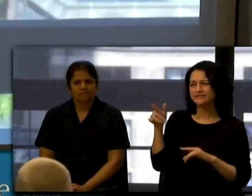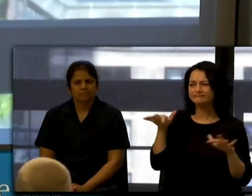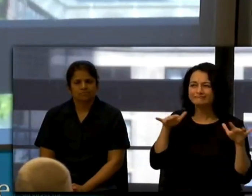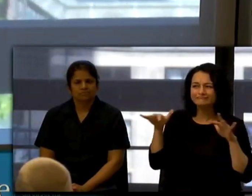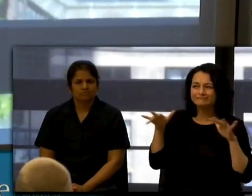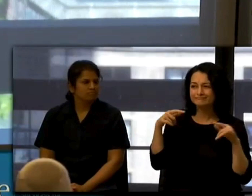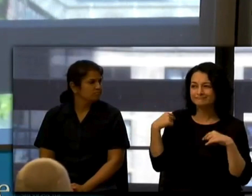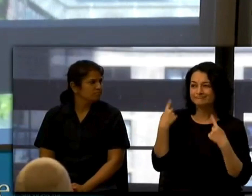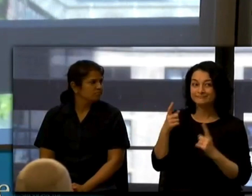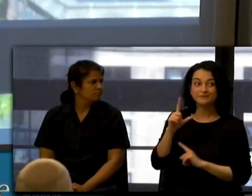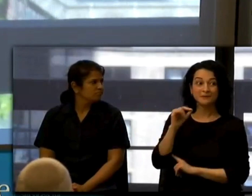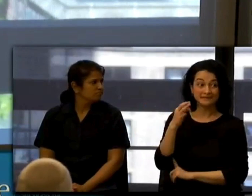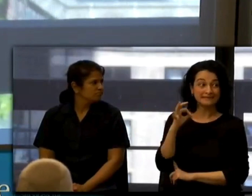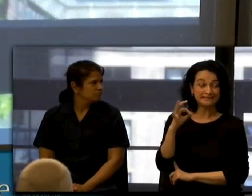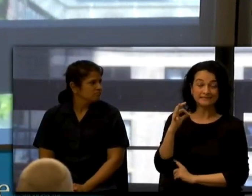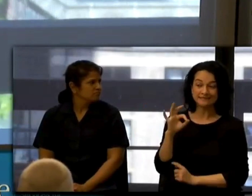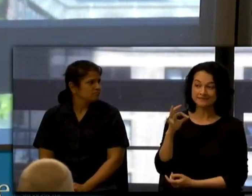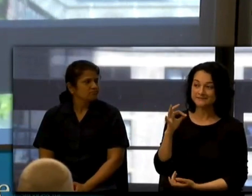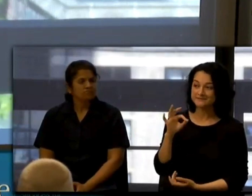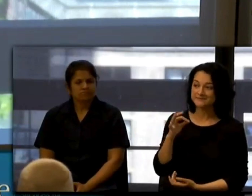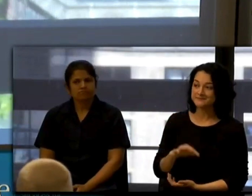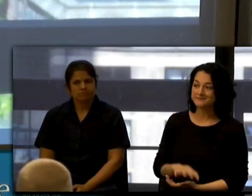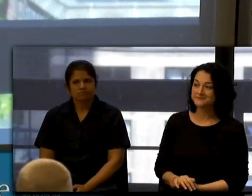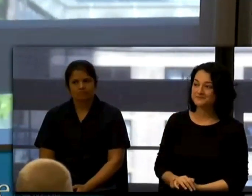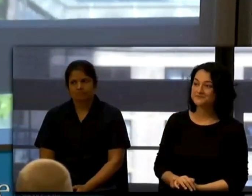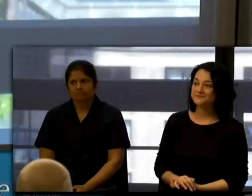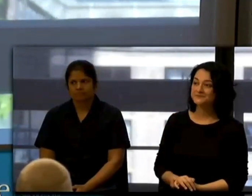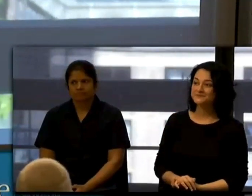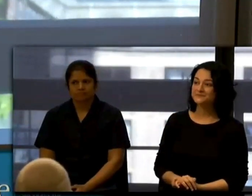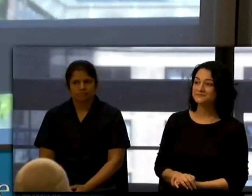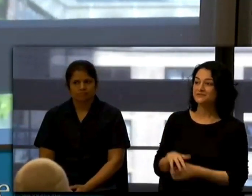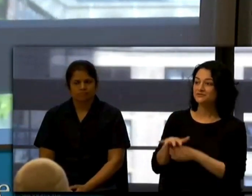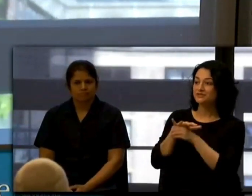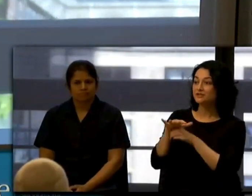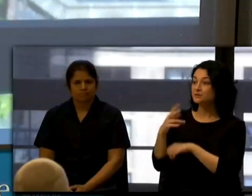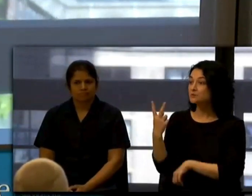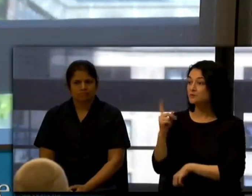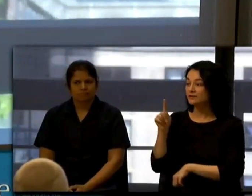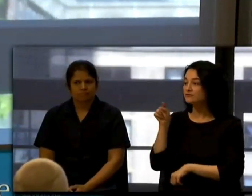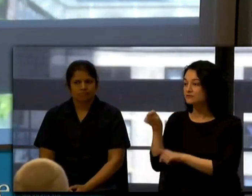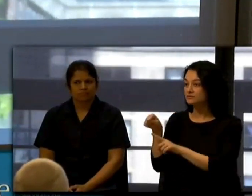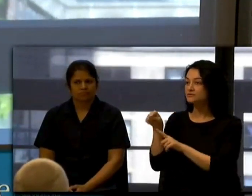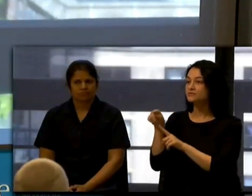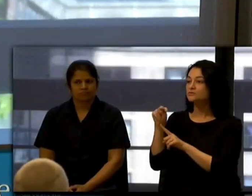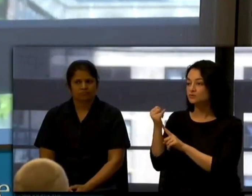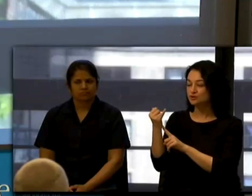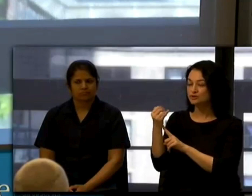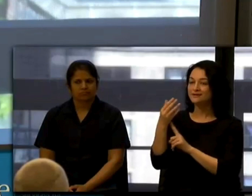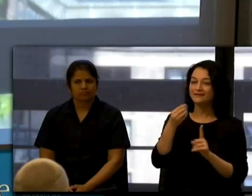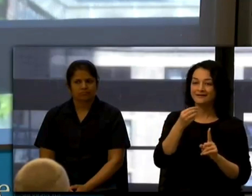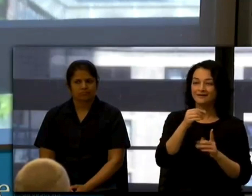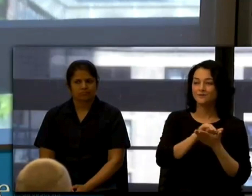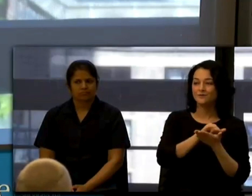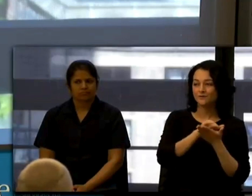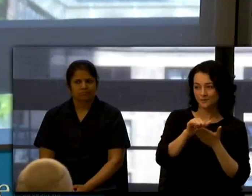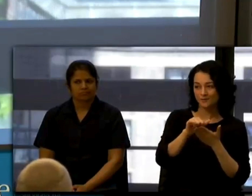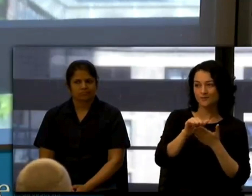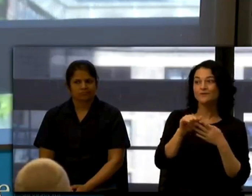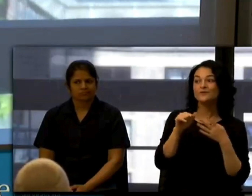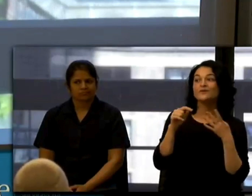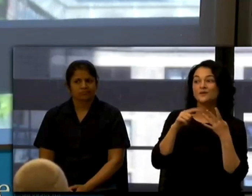2, which includes New Jersey, New York, Puerto Rico, and the U.S. Virgin Islands. And Rhonda has a long and